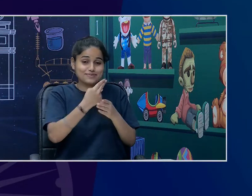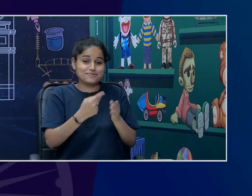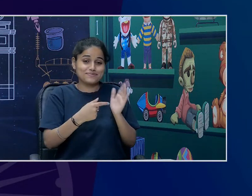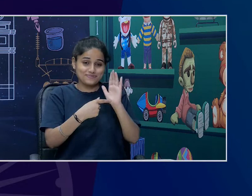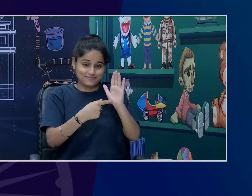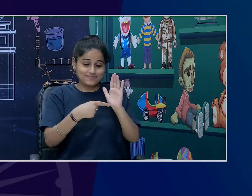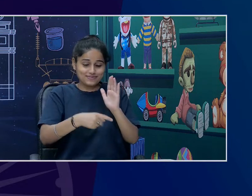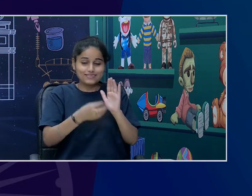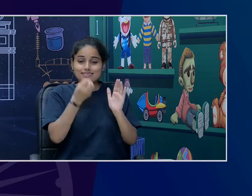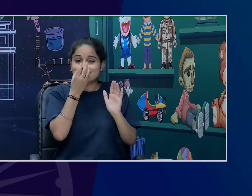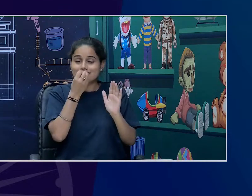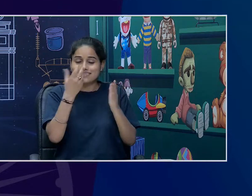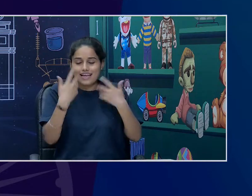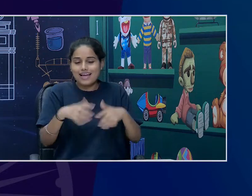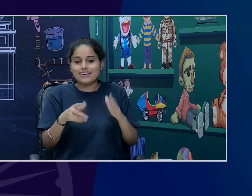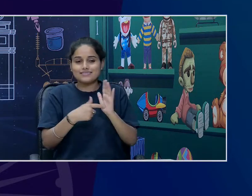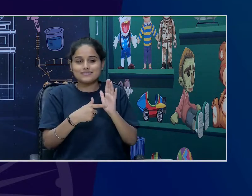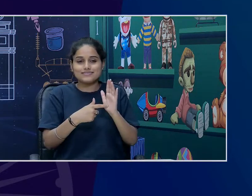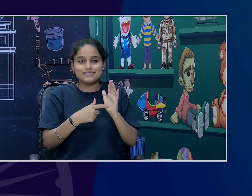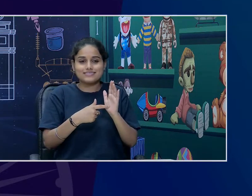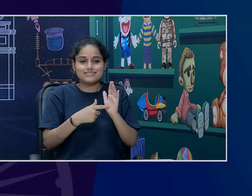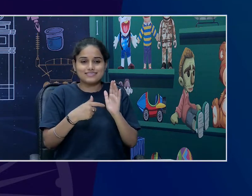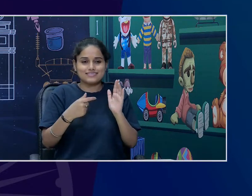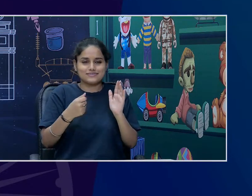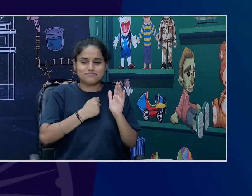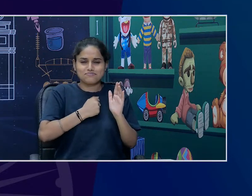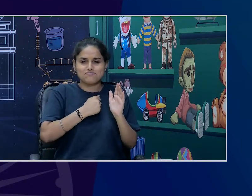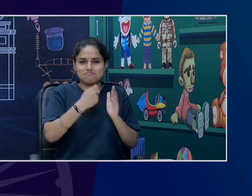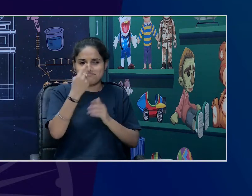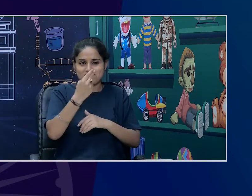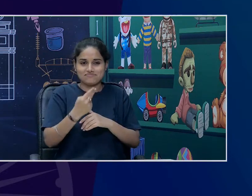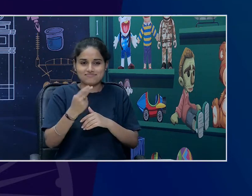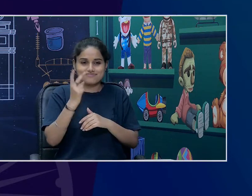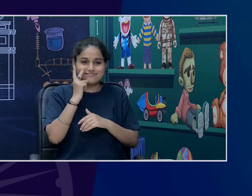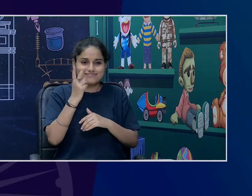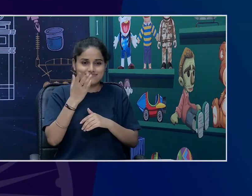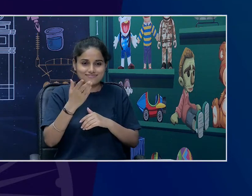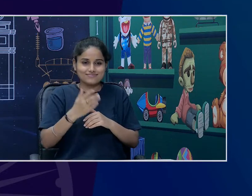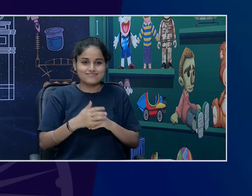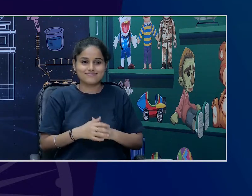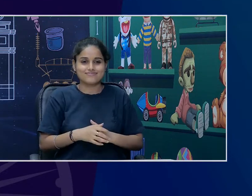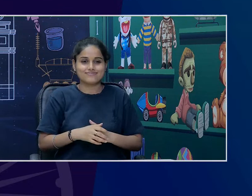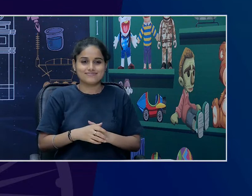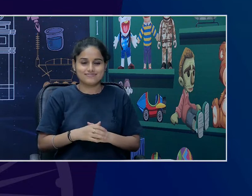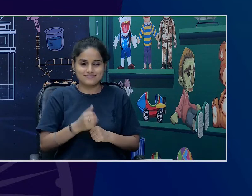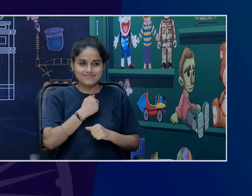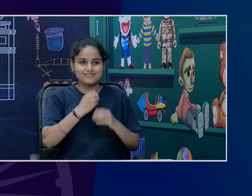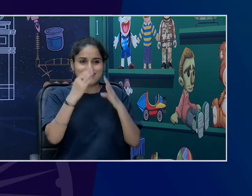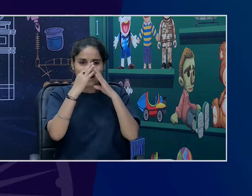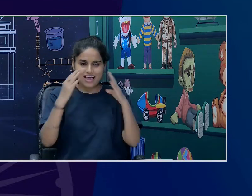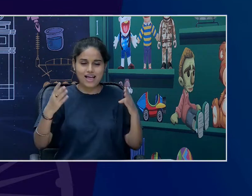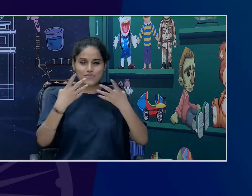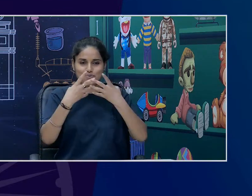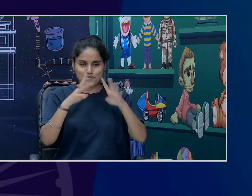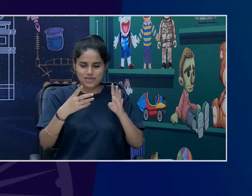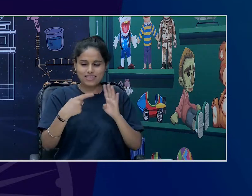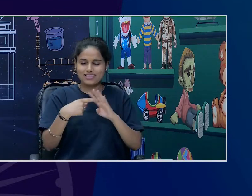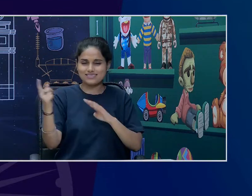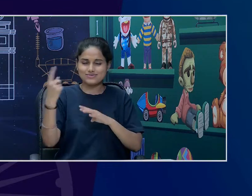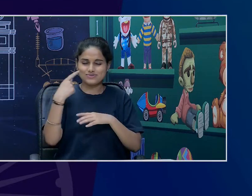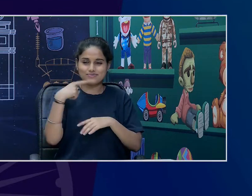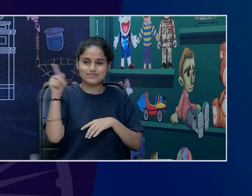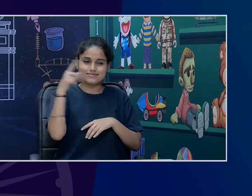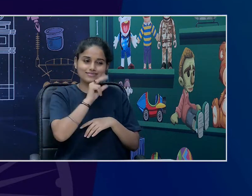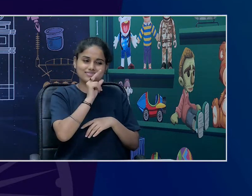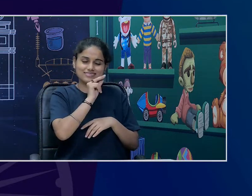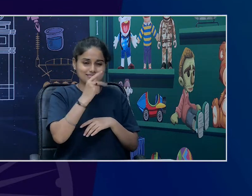making the flowers, but anyways, so this is what I have made, and we were trying to make a house, then the door, then whatever you recall, I was